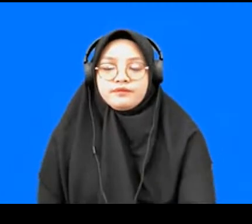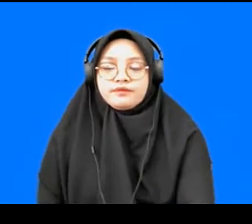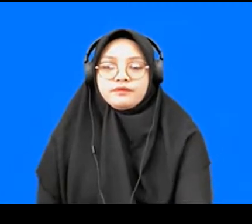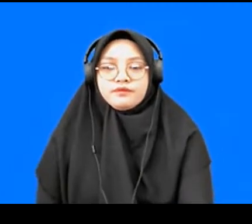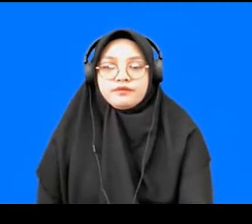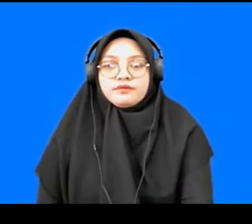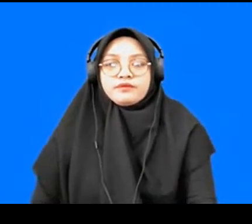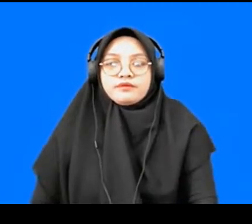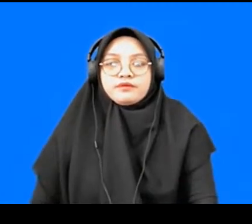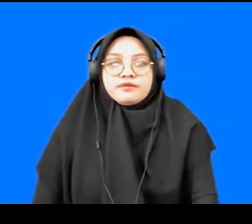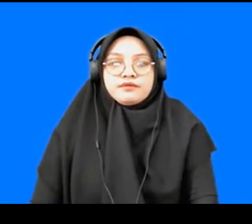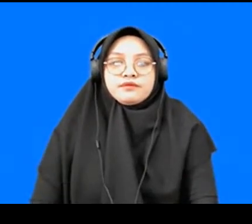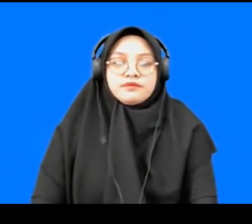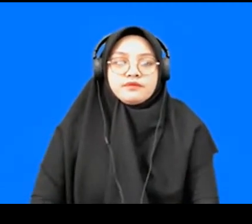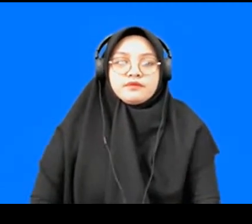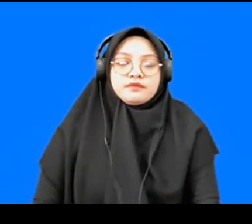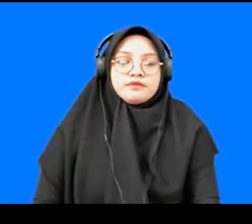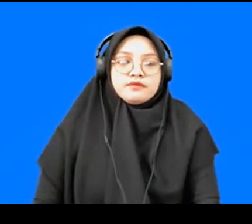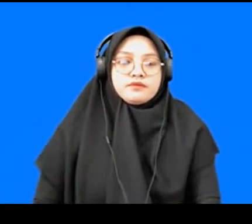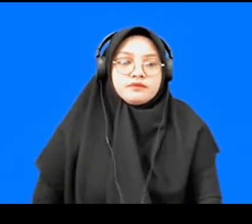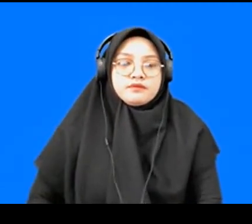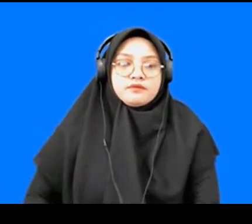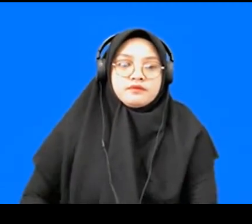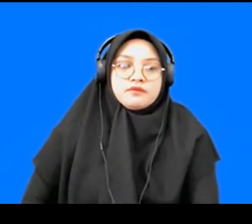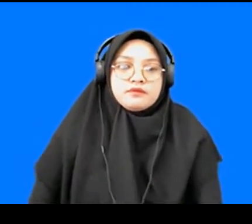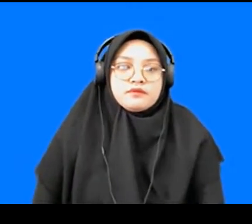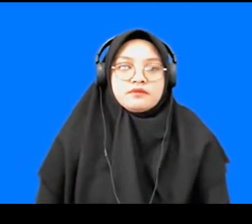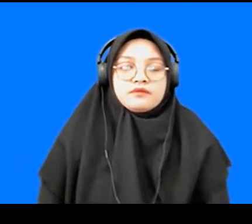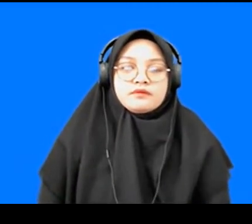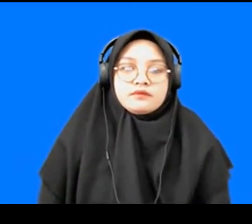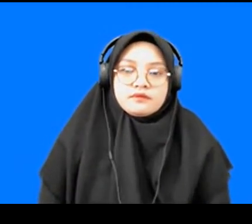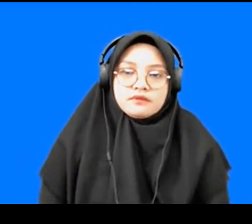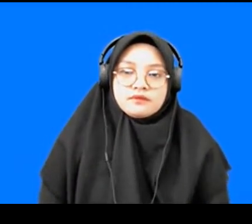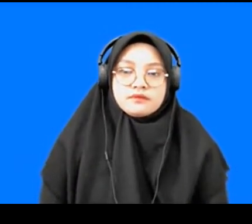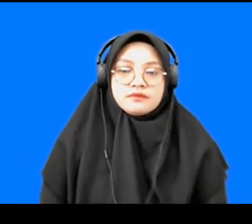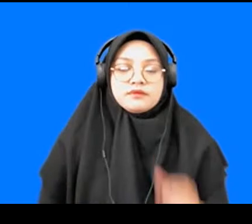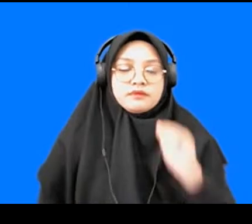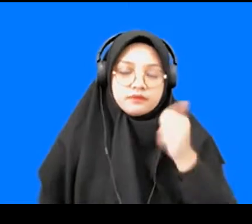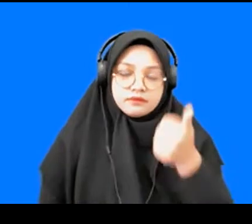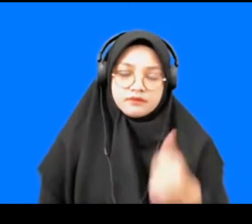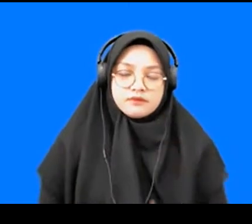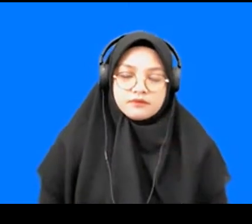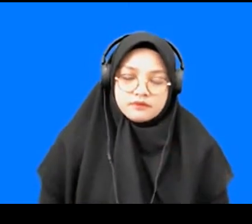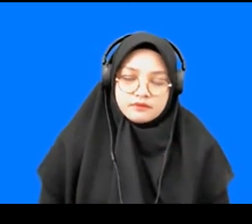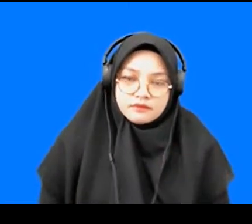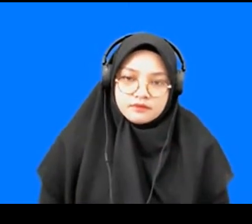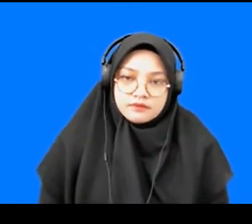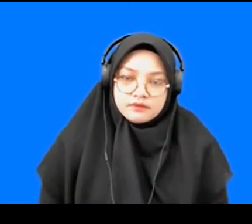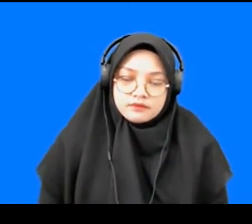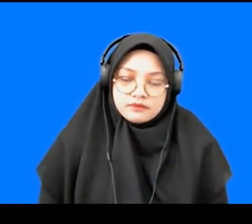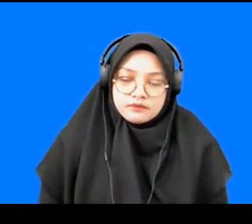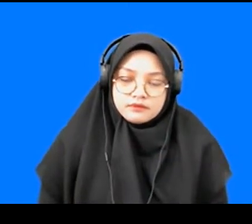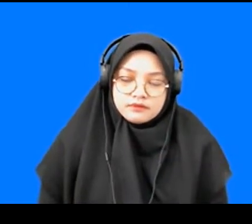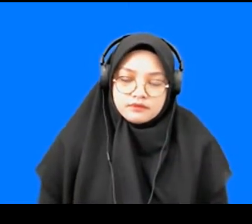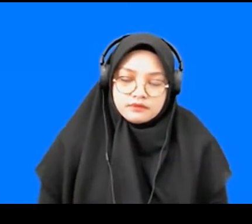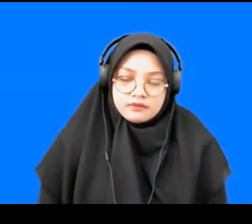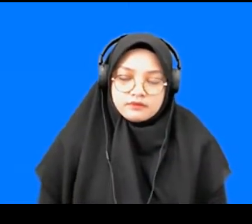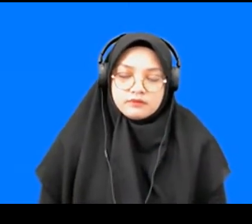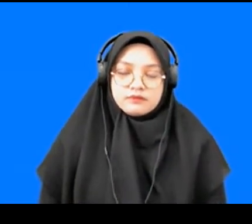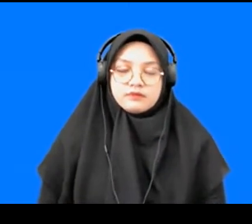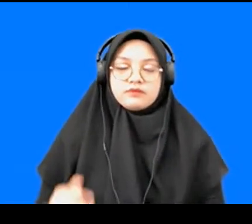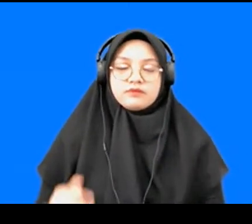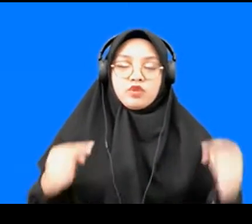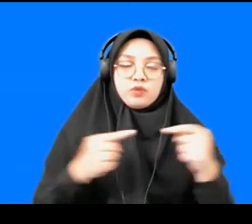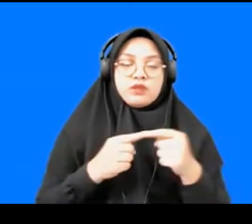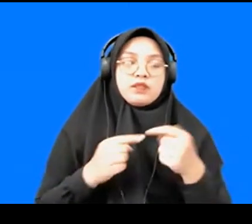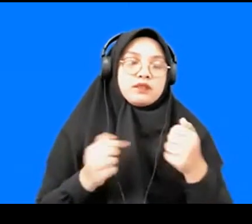In all the questions, okay, on this side and then here. Okay, so we're going there first. The